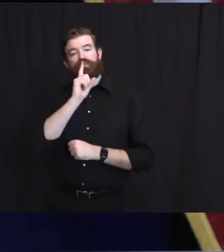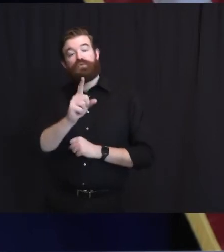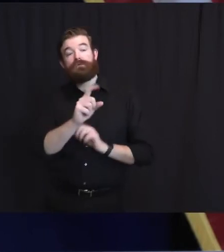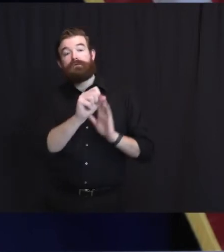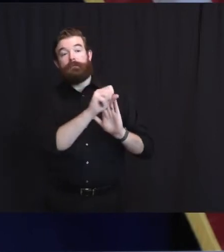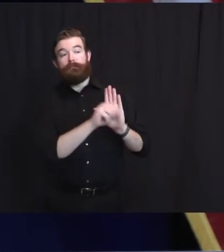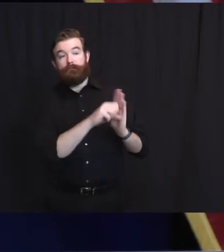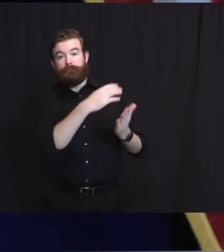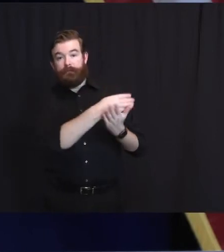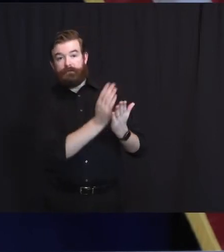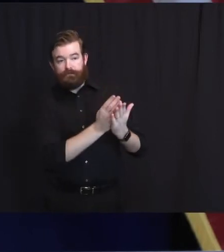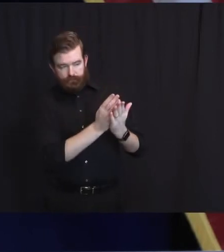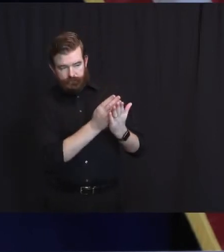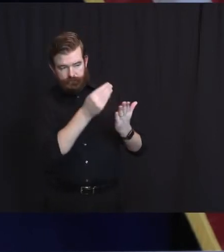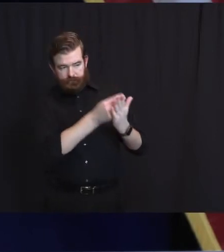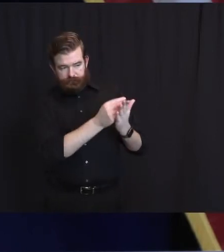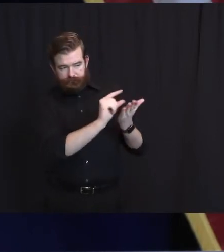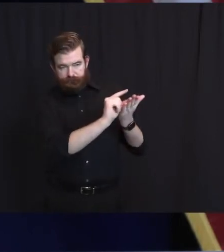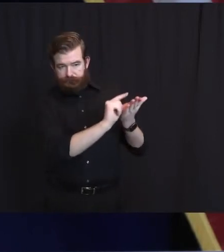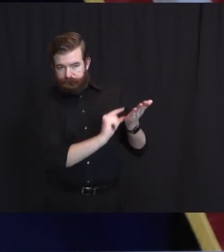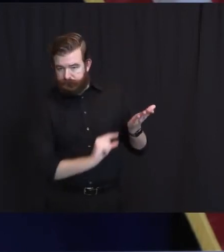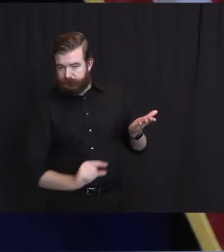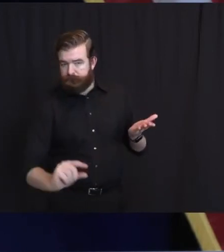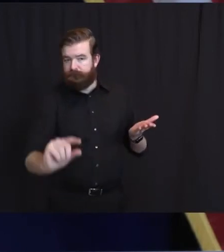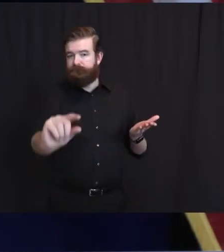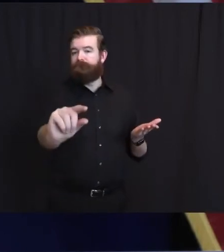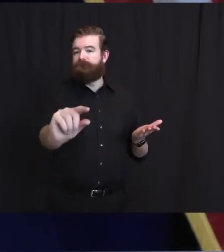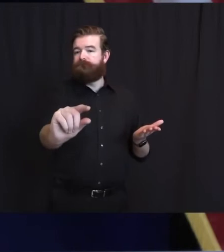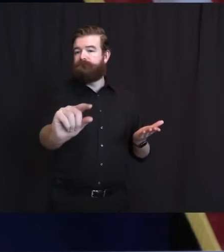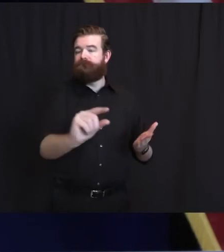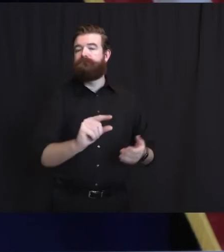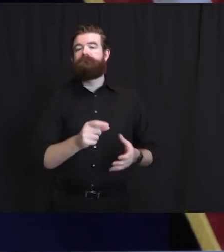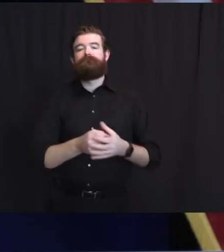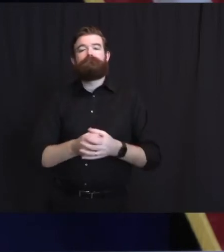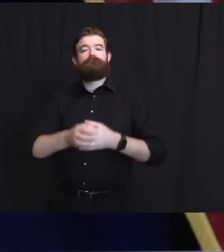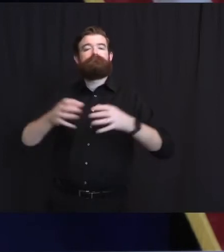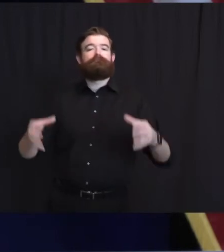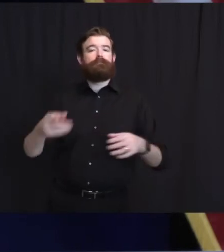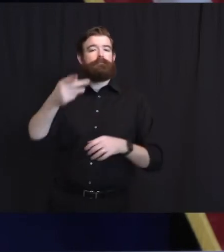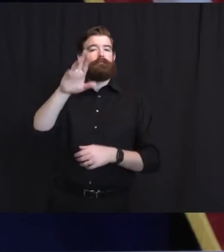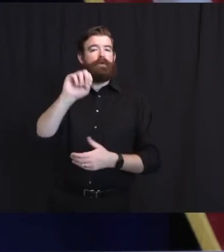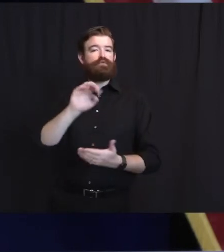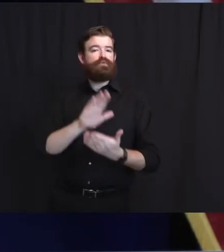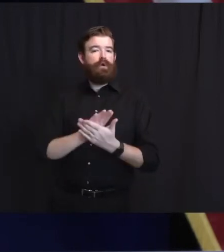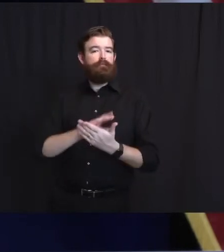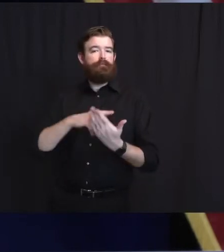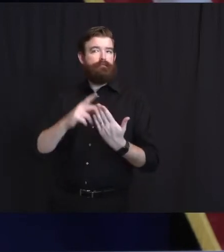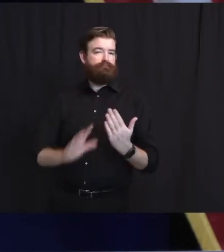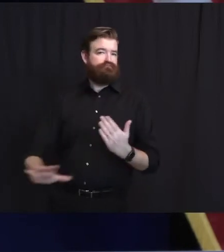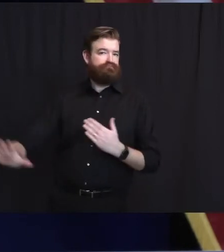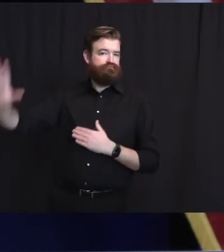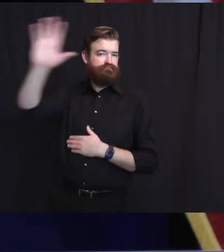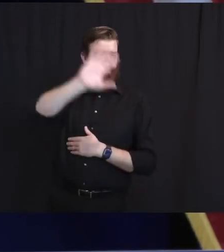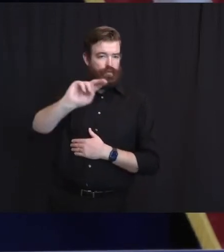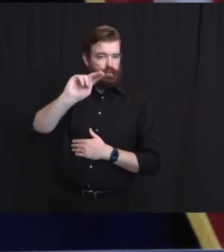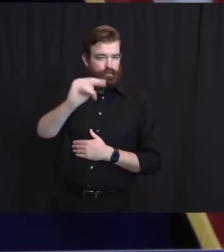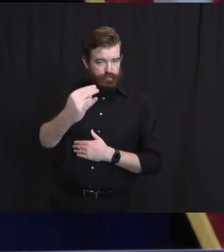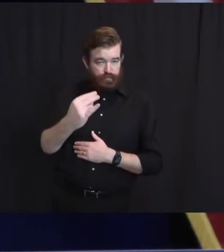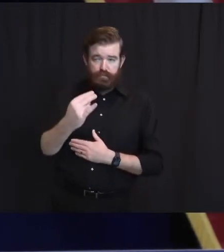of growing and improving preschool programs around the state. Thank you to our partners in the legislature